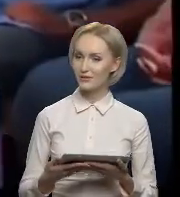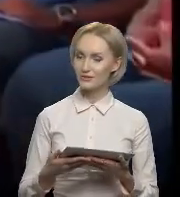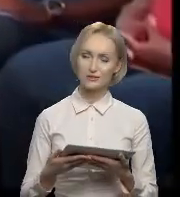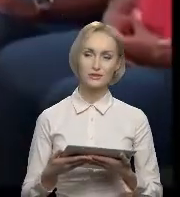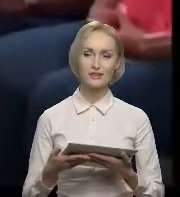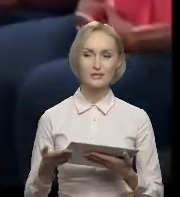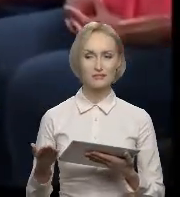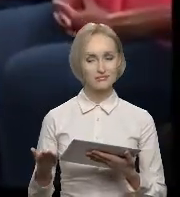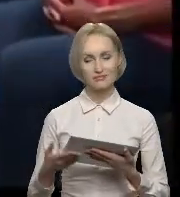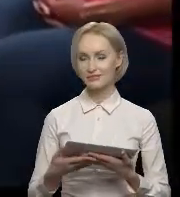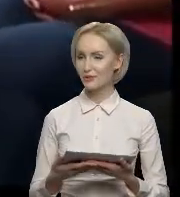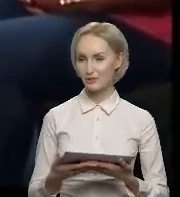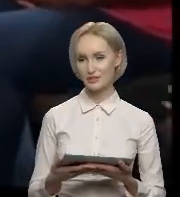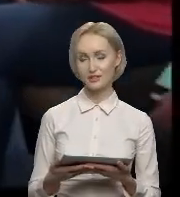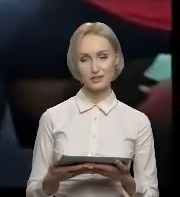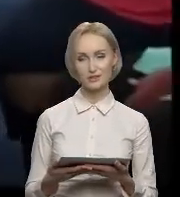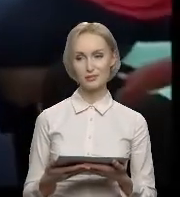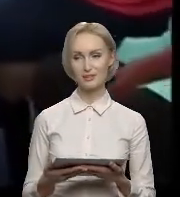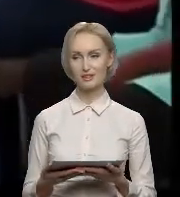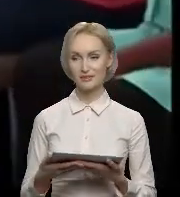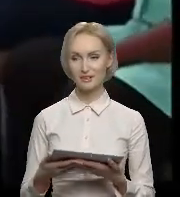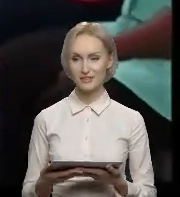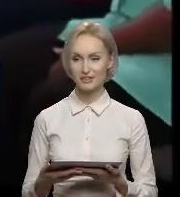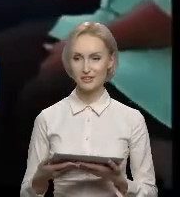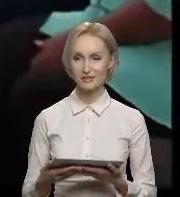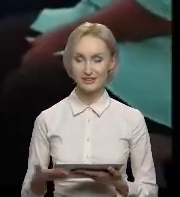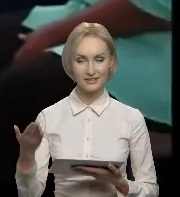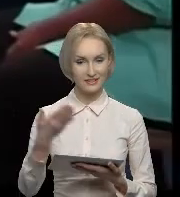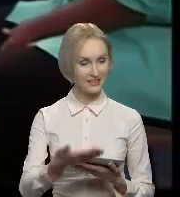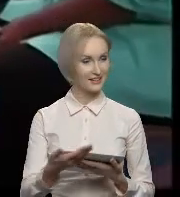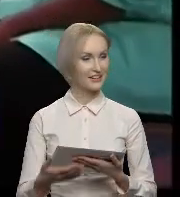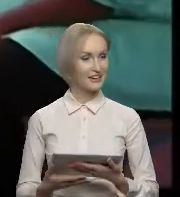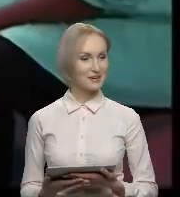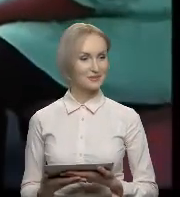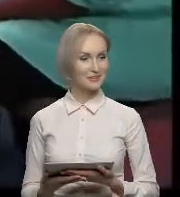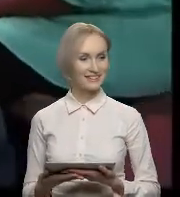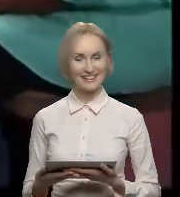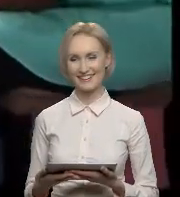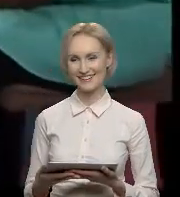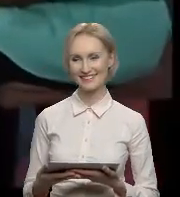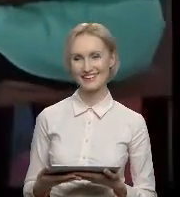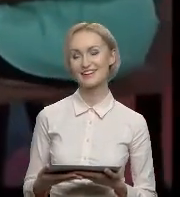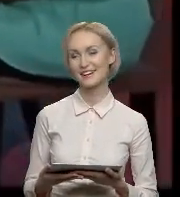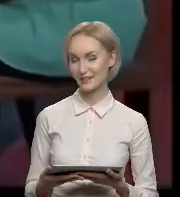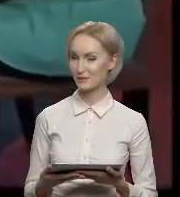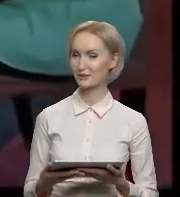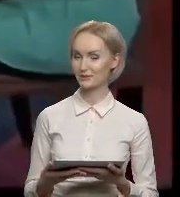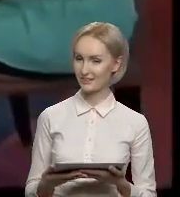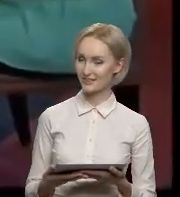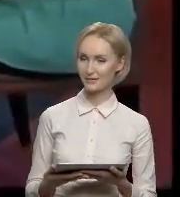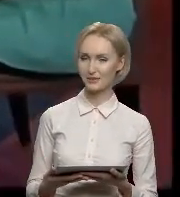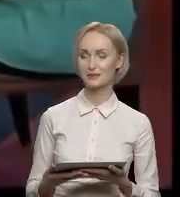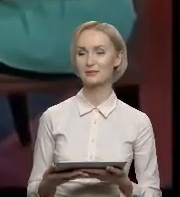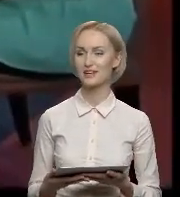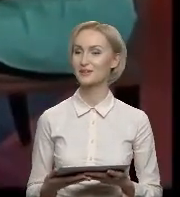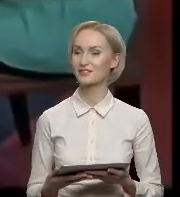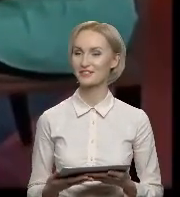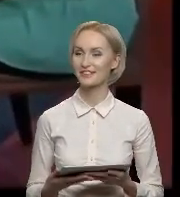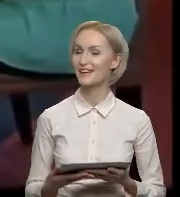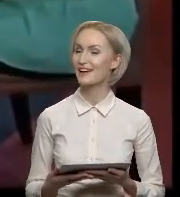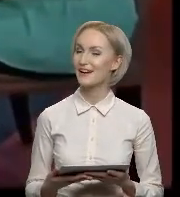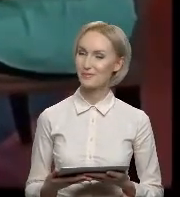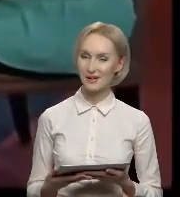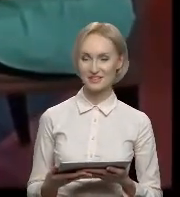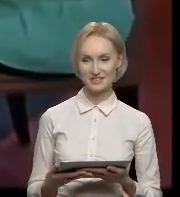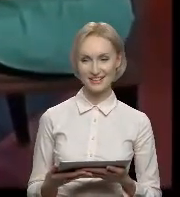and cover up. And don't make yourself a candidate for a future DNA test. Because if you did the deed without taking heed, you may